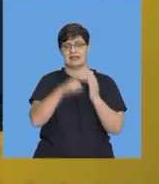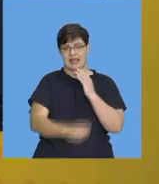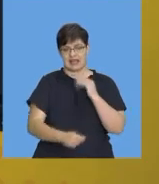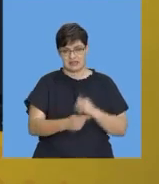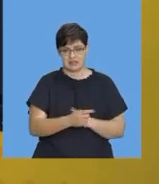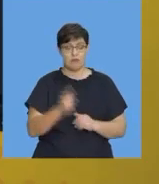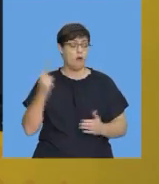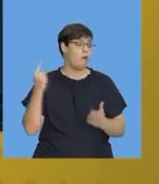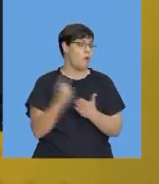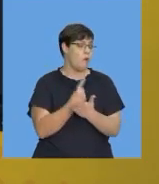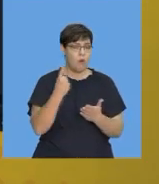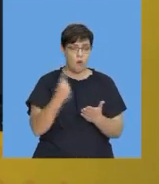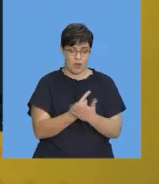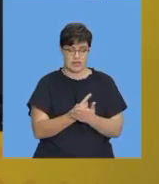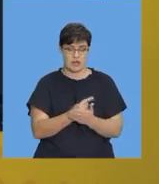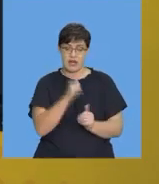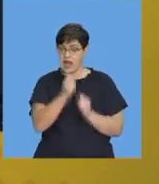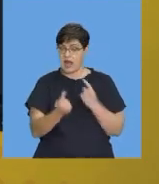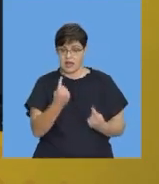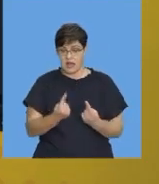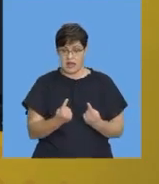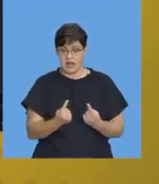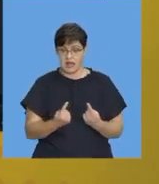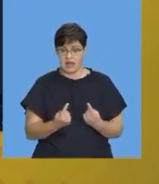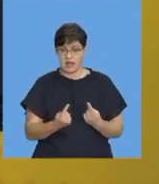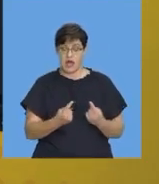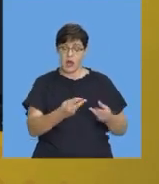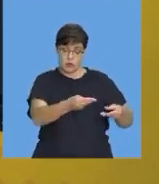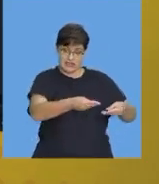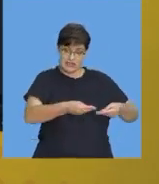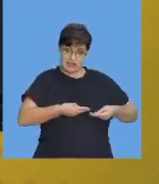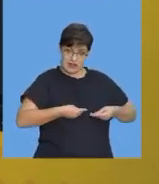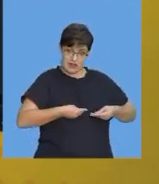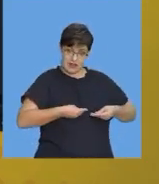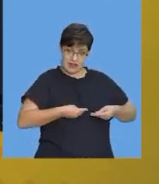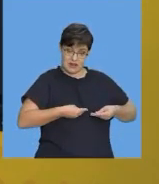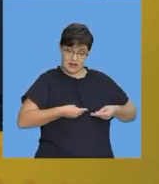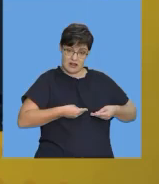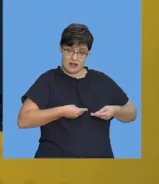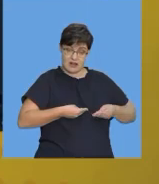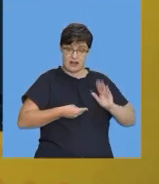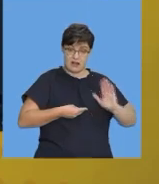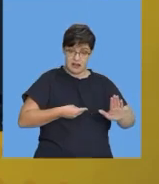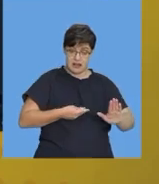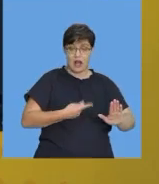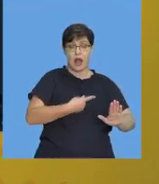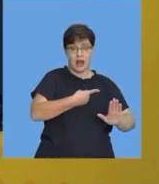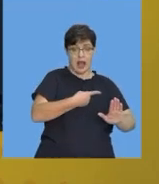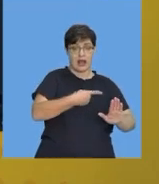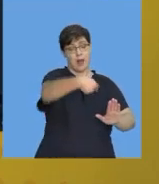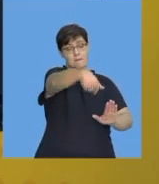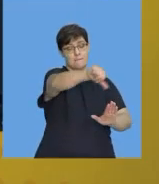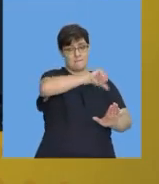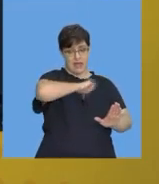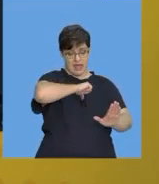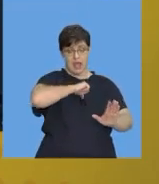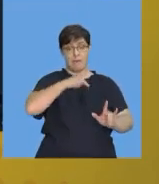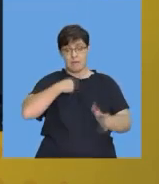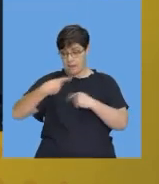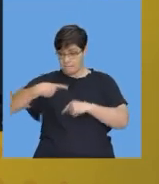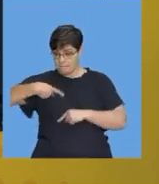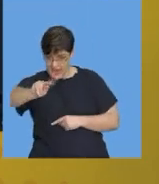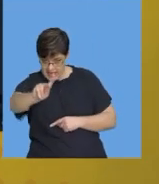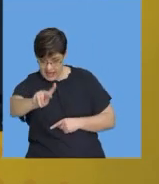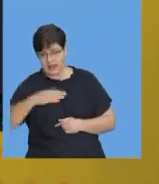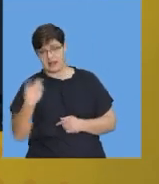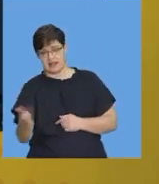It will always either appear under receivables, debit balance, payables, credit balance. Okay, let's